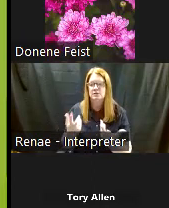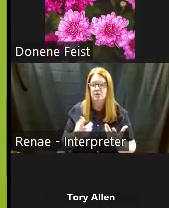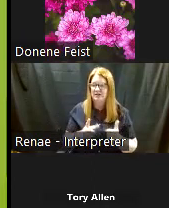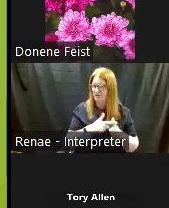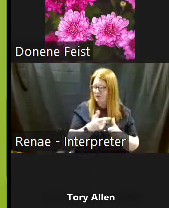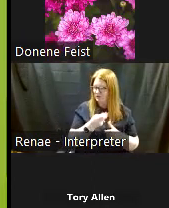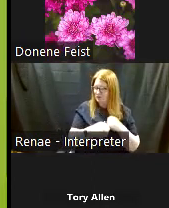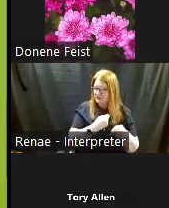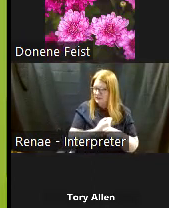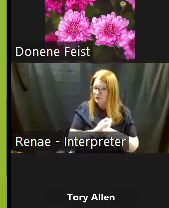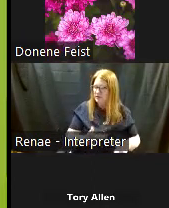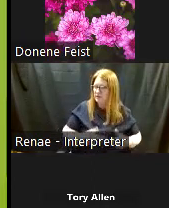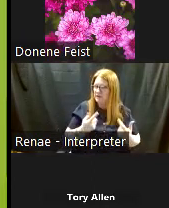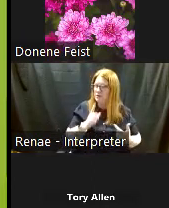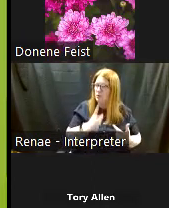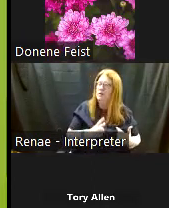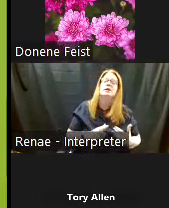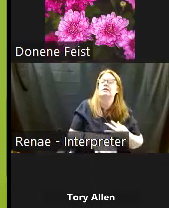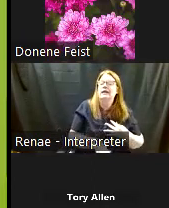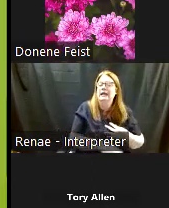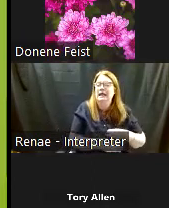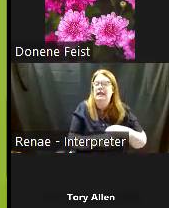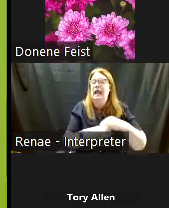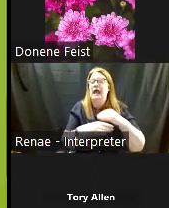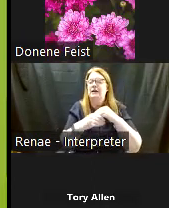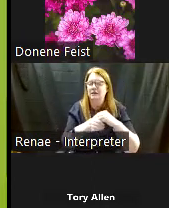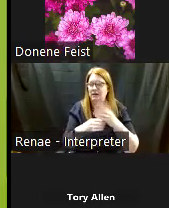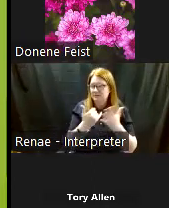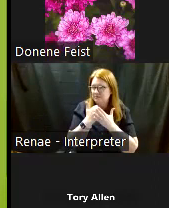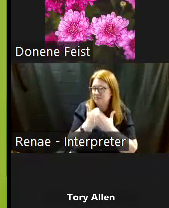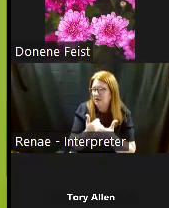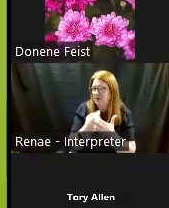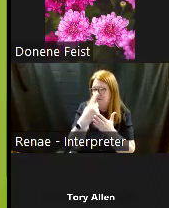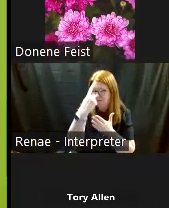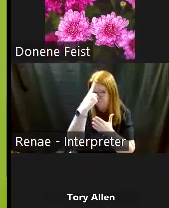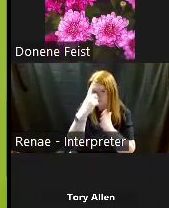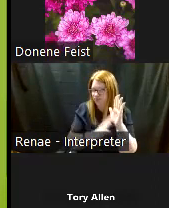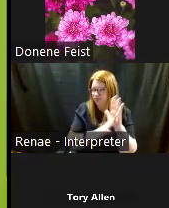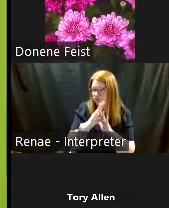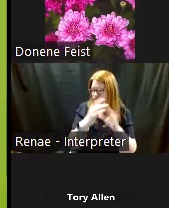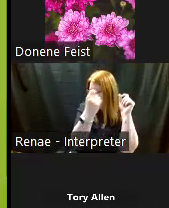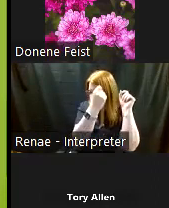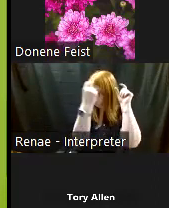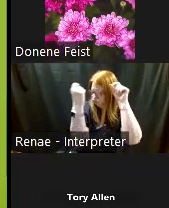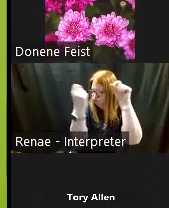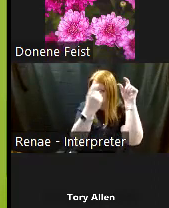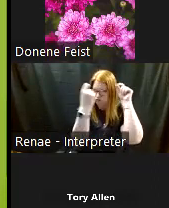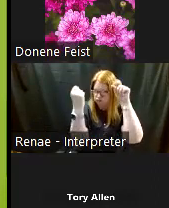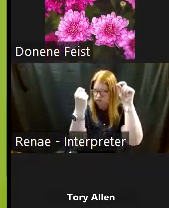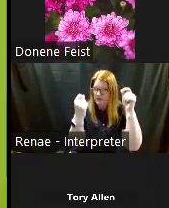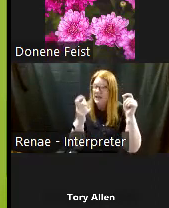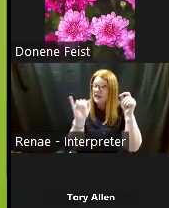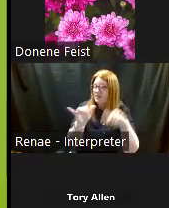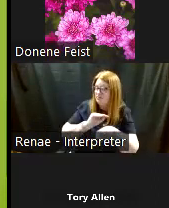the building blocks and the foundation for baby's brain and baby's brain development for the rest of their life. So